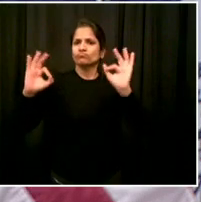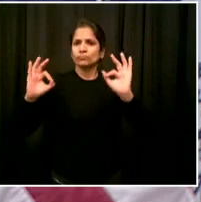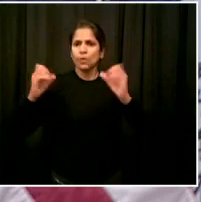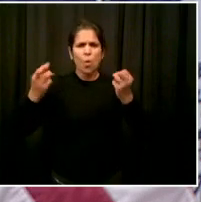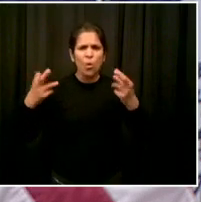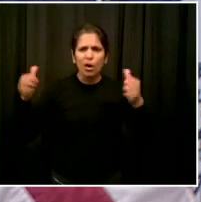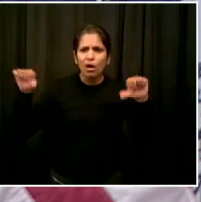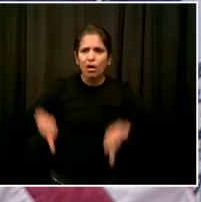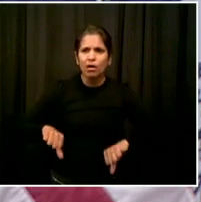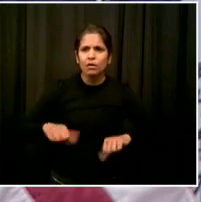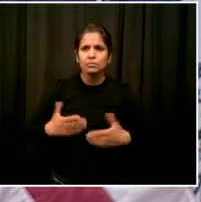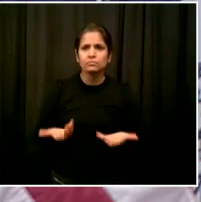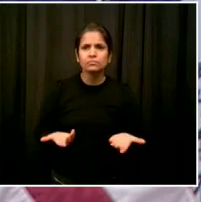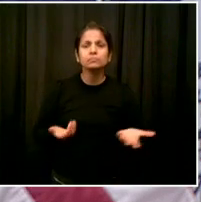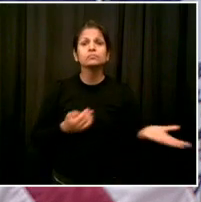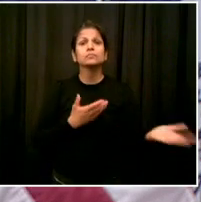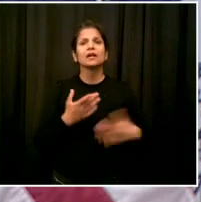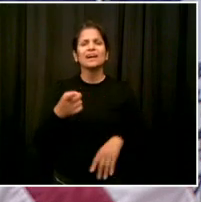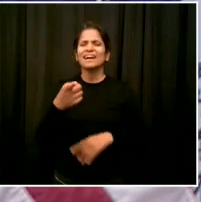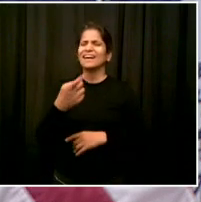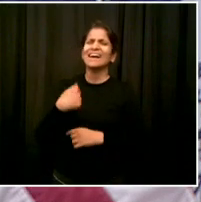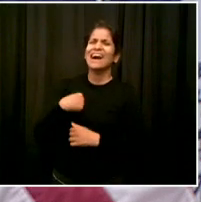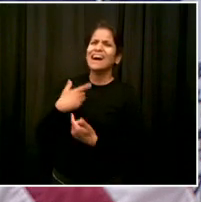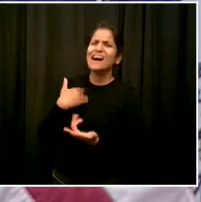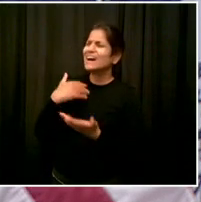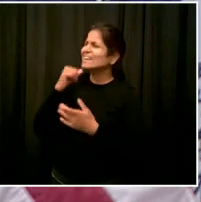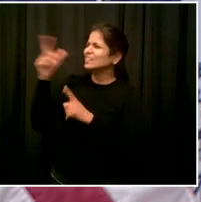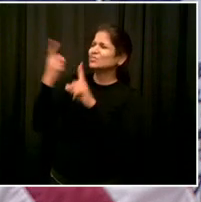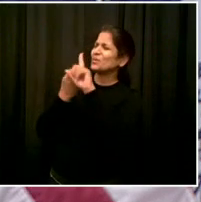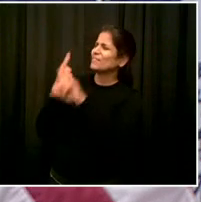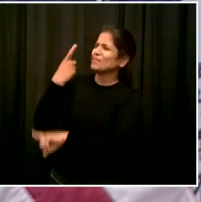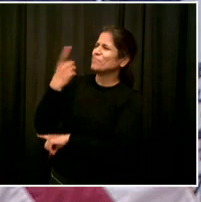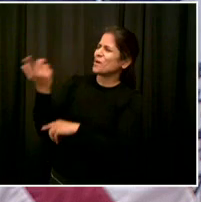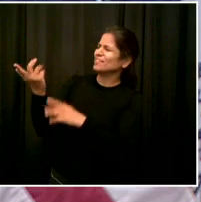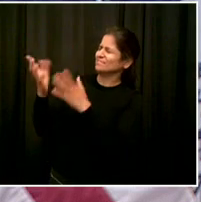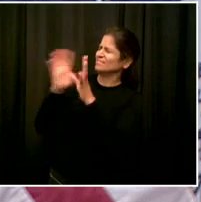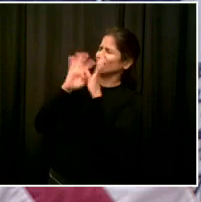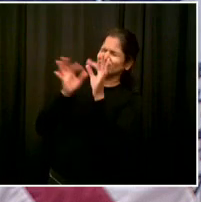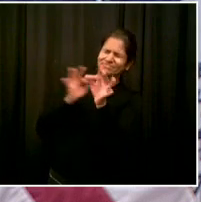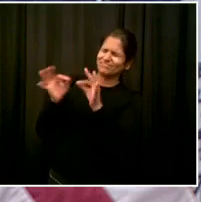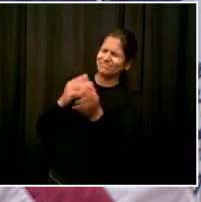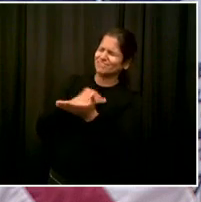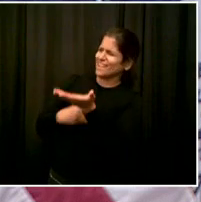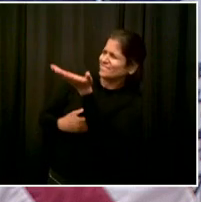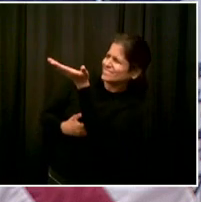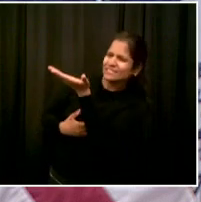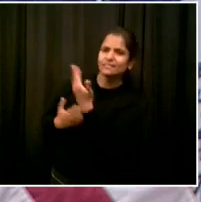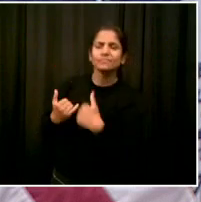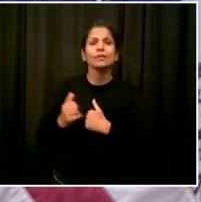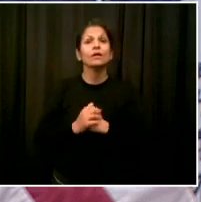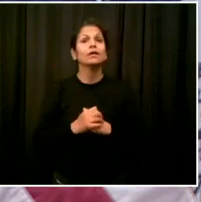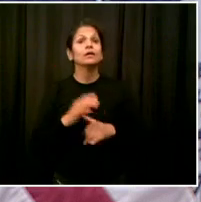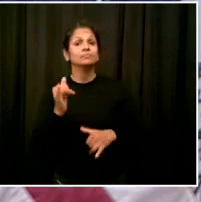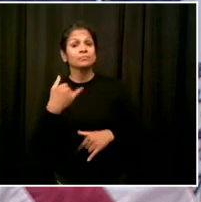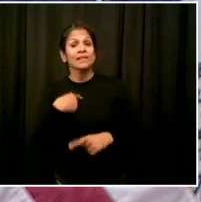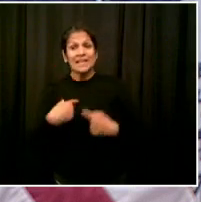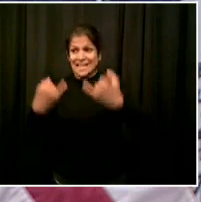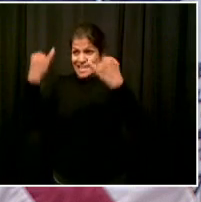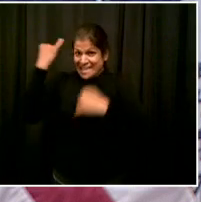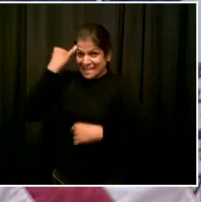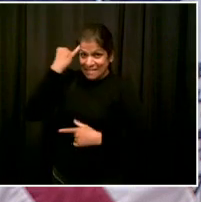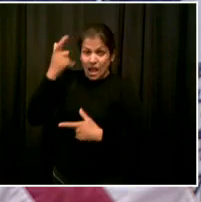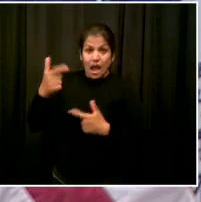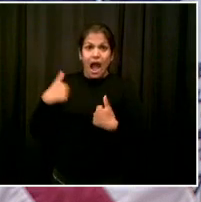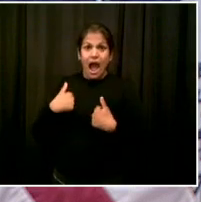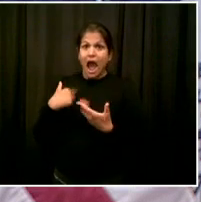opportunity to act effectively and where there's a sense that there's a danger, of course they're going to intervene. But in a lot of cases, you can't intervene if